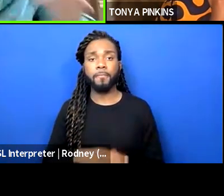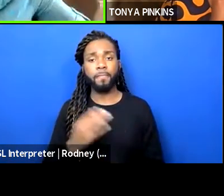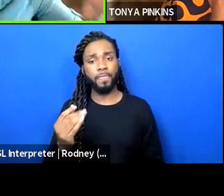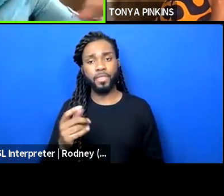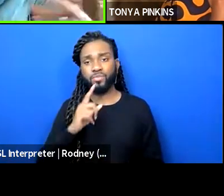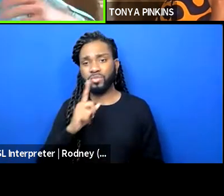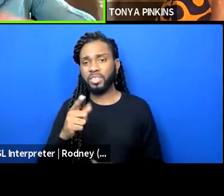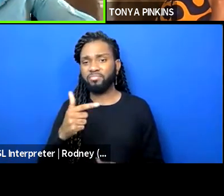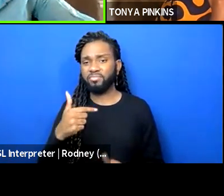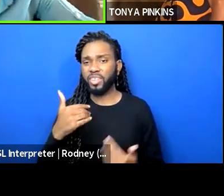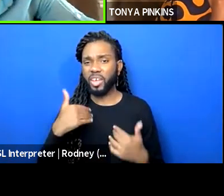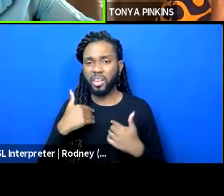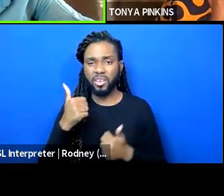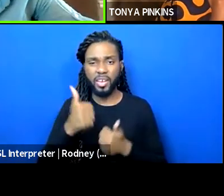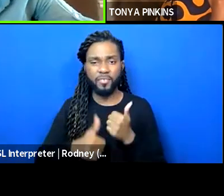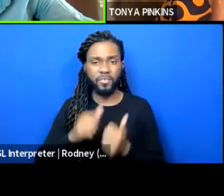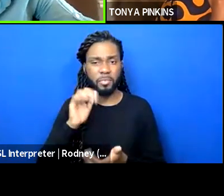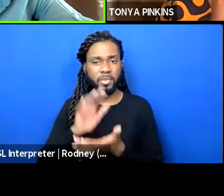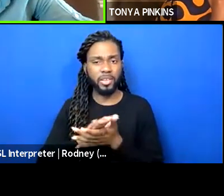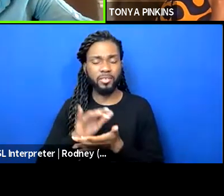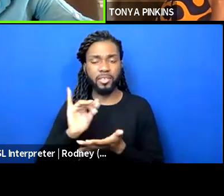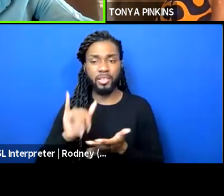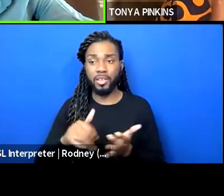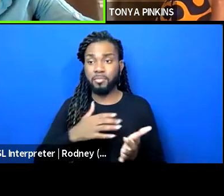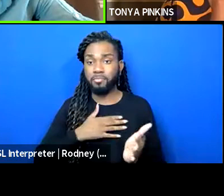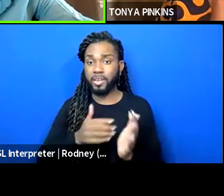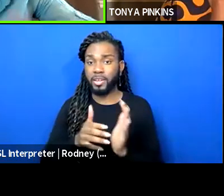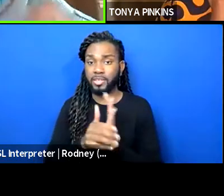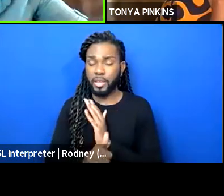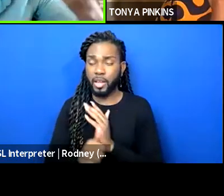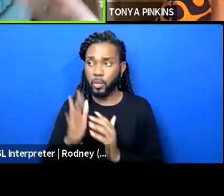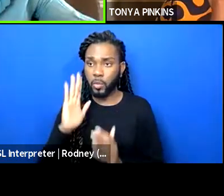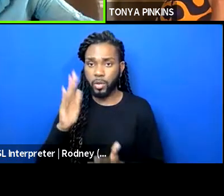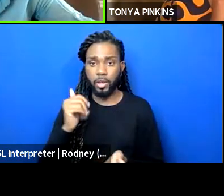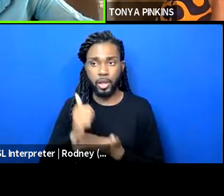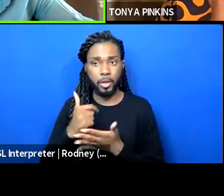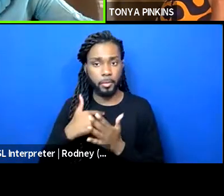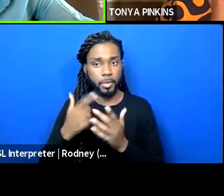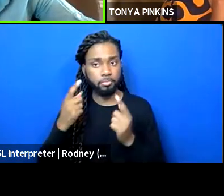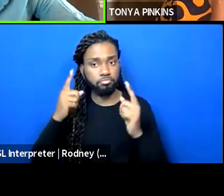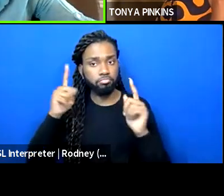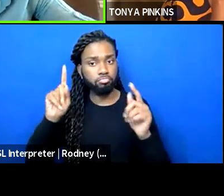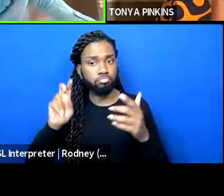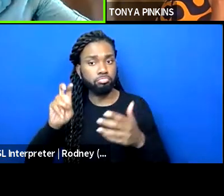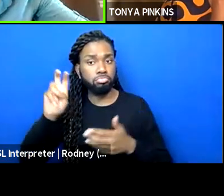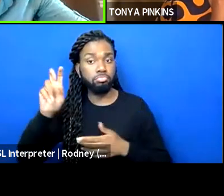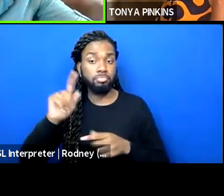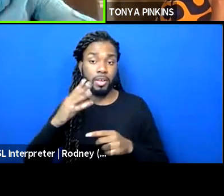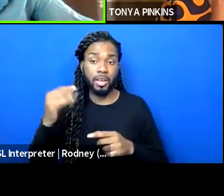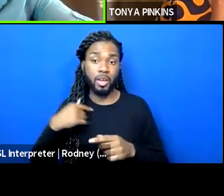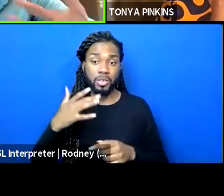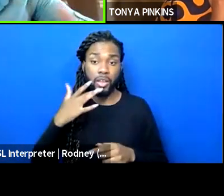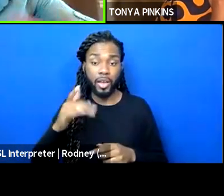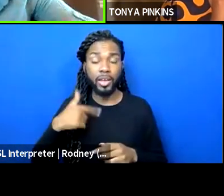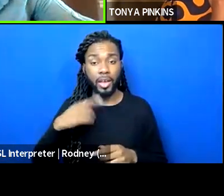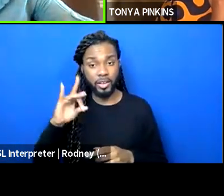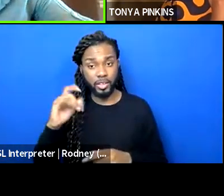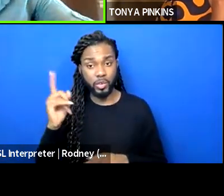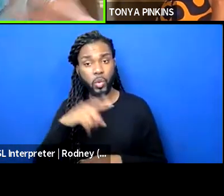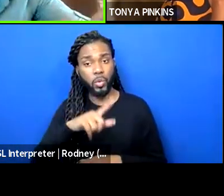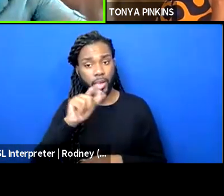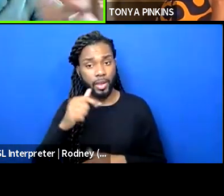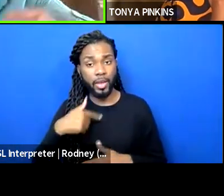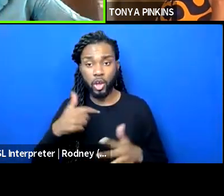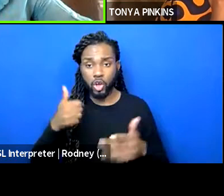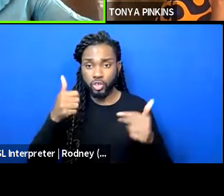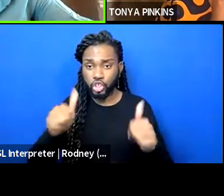every belief that, you know, my talent would carry me. And I was fortunate. I was one of those kids who went to LA, I auditioned, I